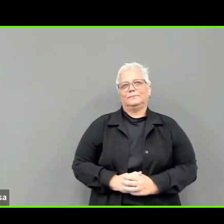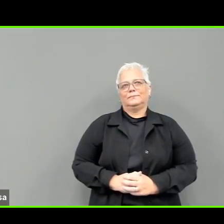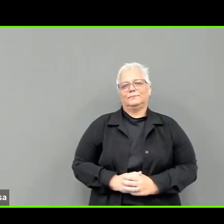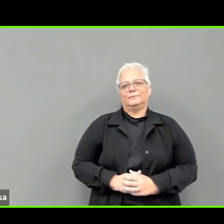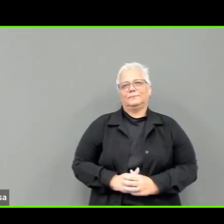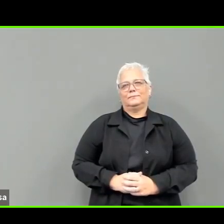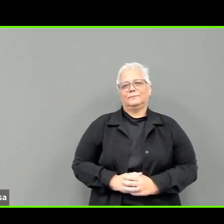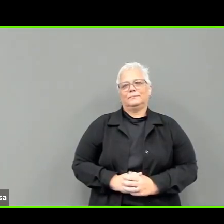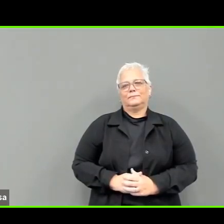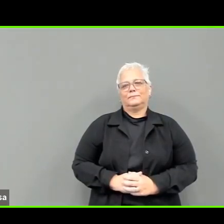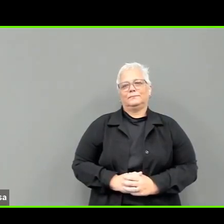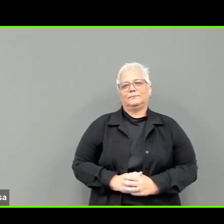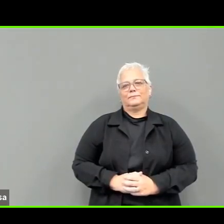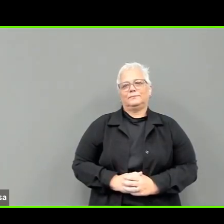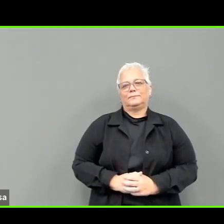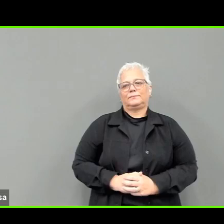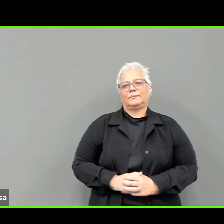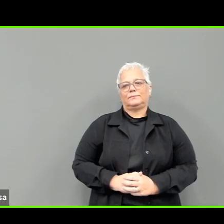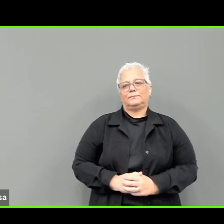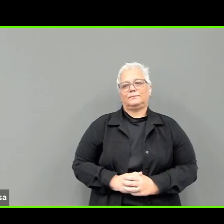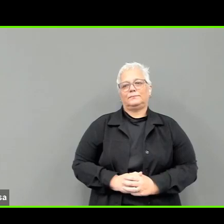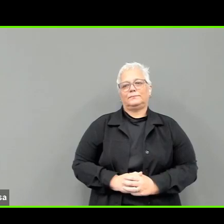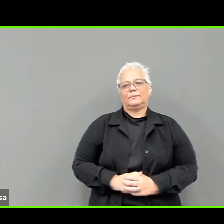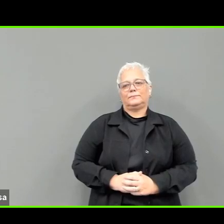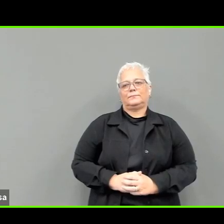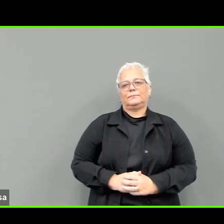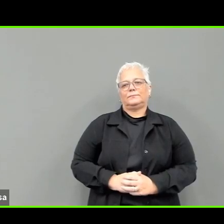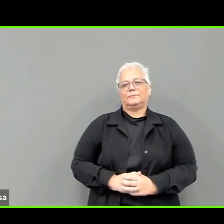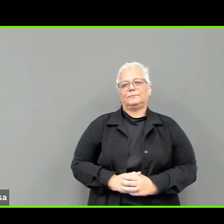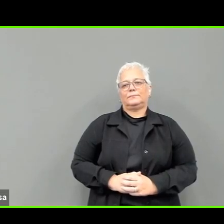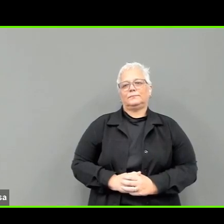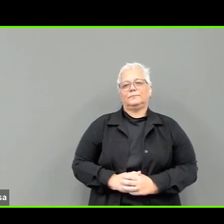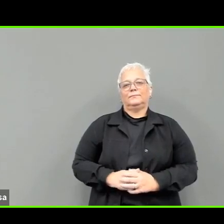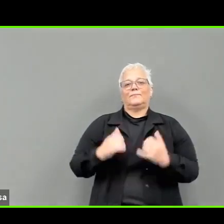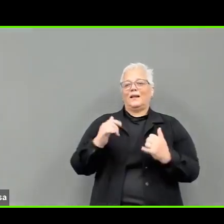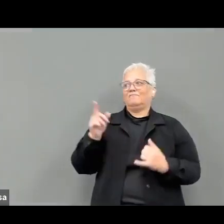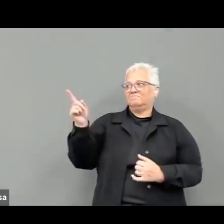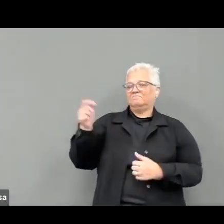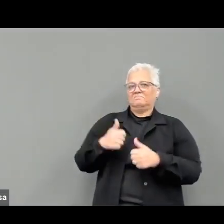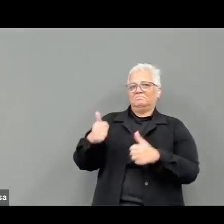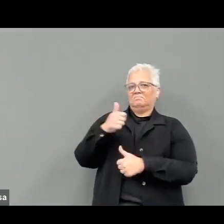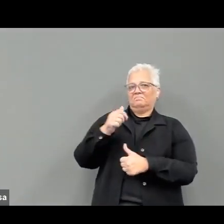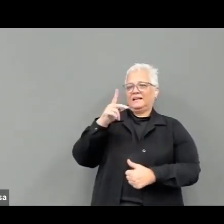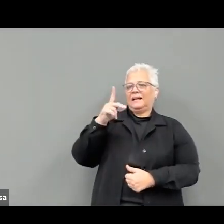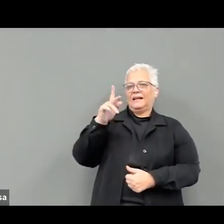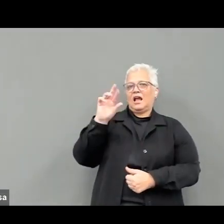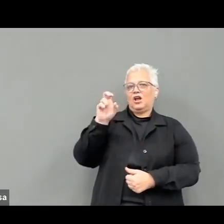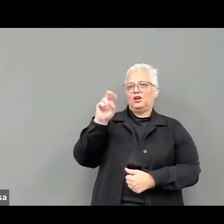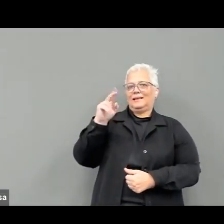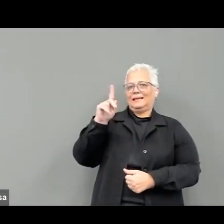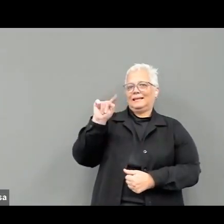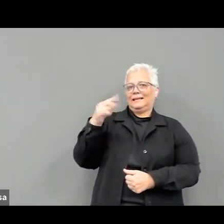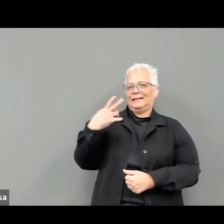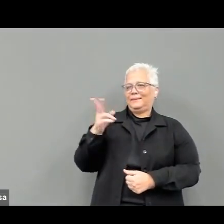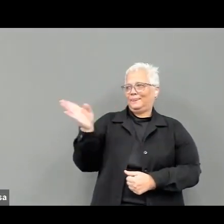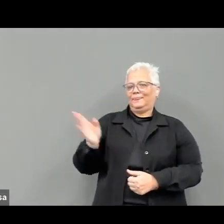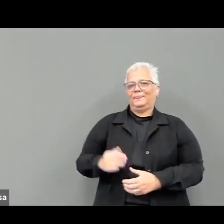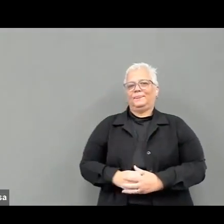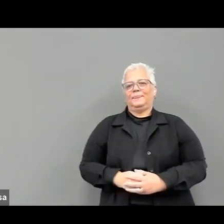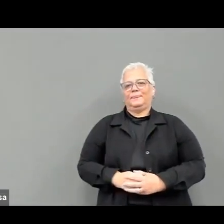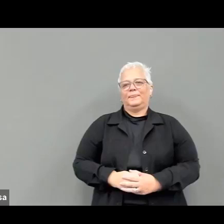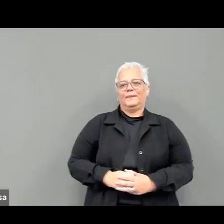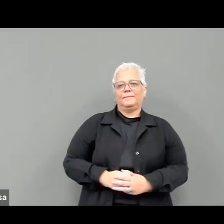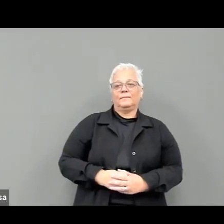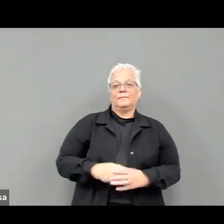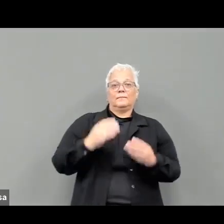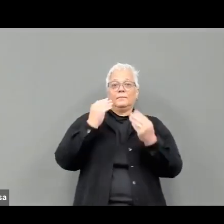Thank you. We now have Commissioner Karen Key. Karen, you have the floor. And okay. Thank you, Mayor. And I'm going to work on